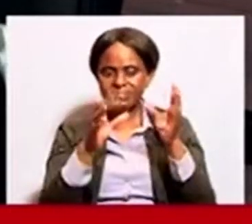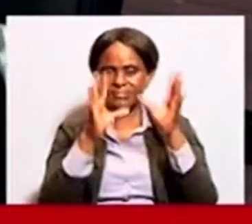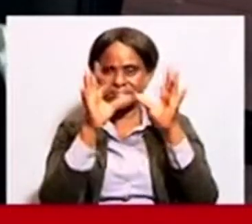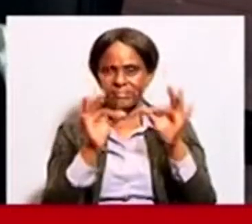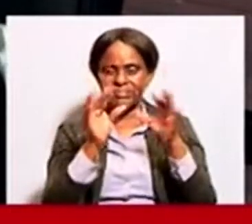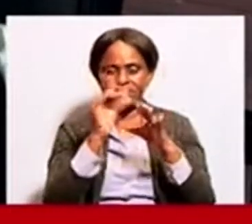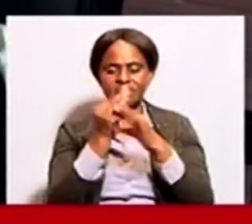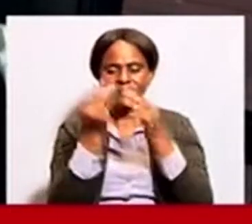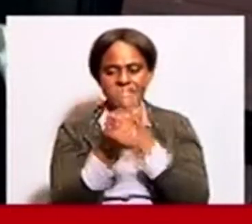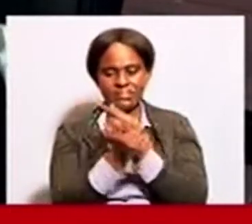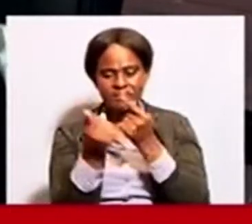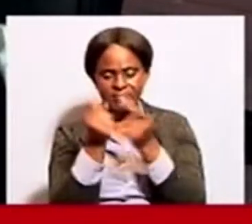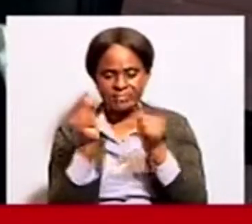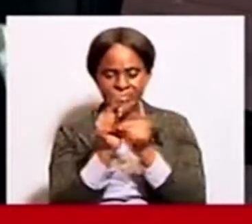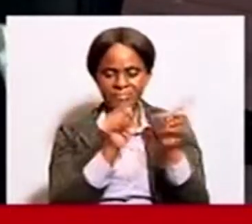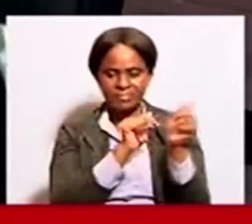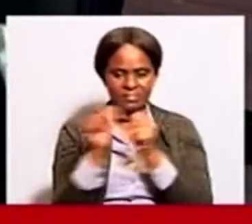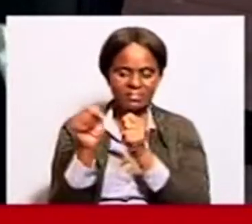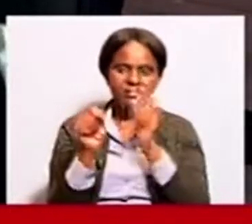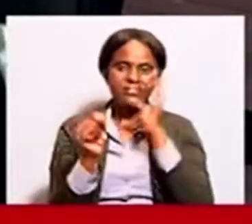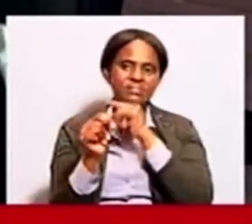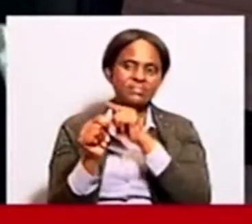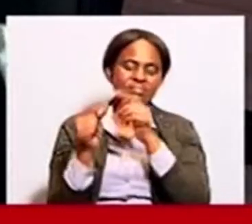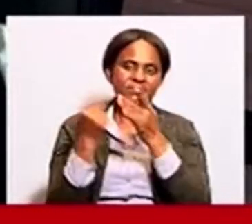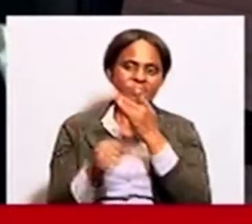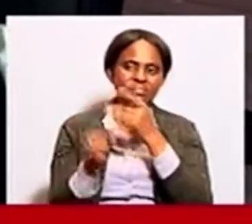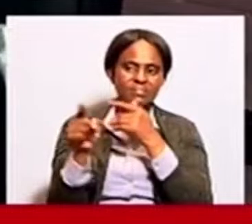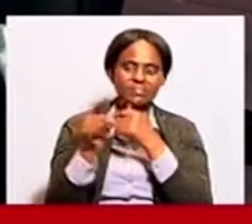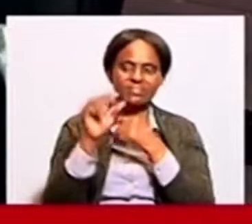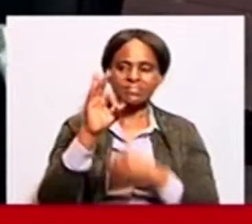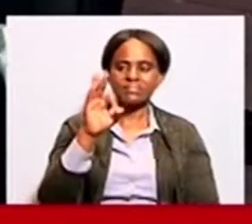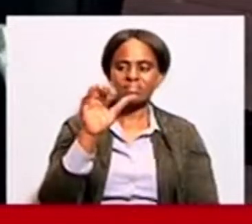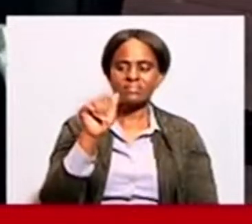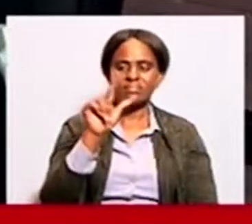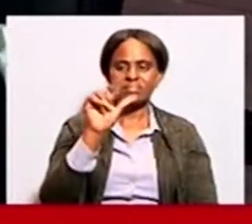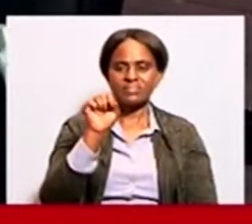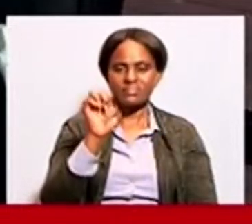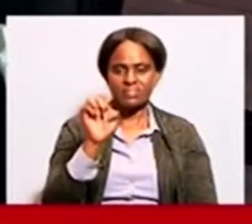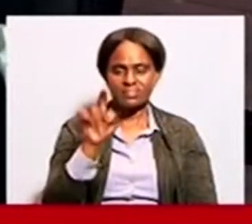account? And it is transferred to what you call a force account,